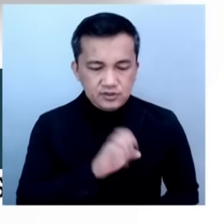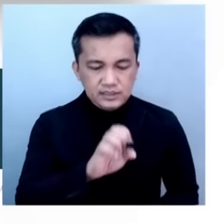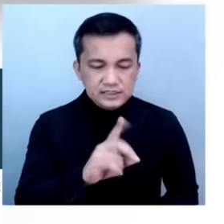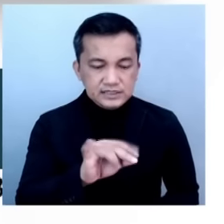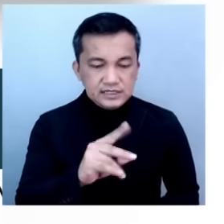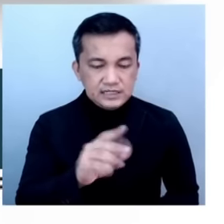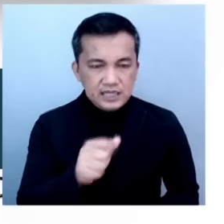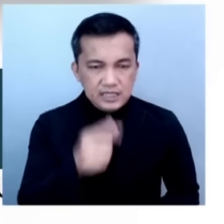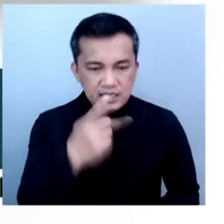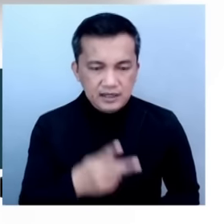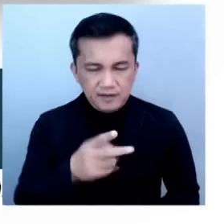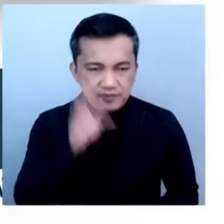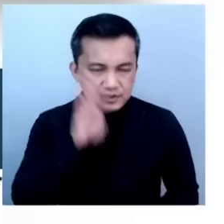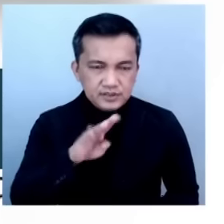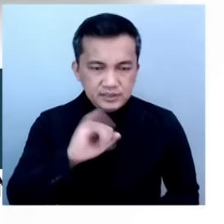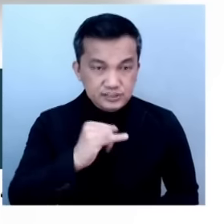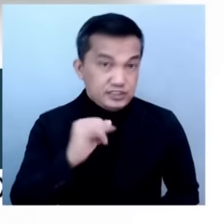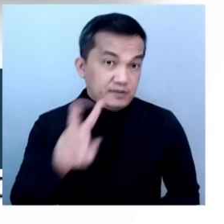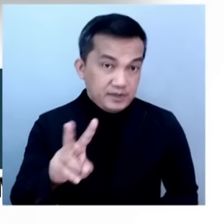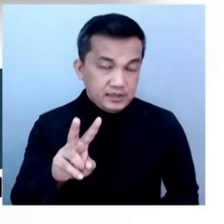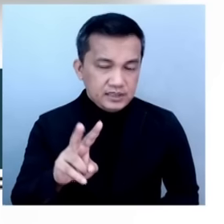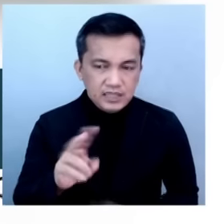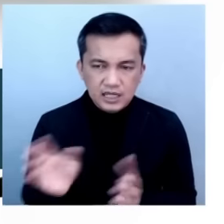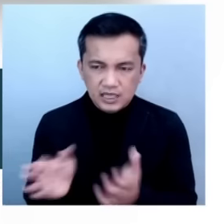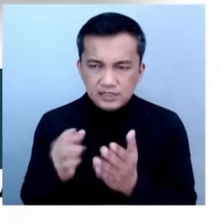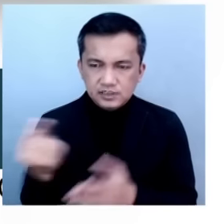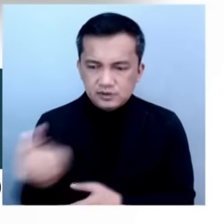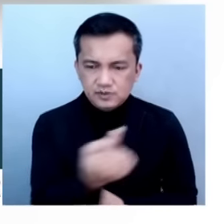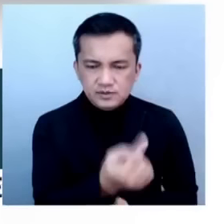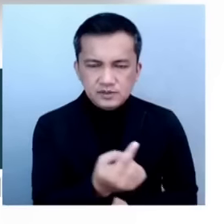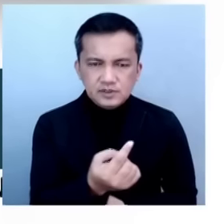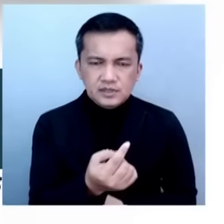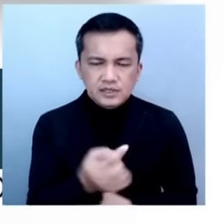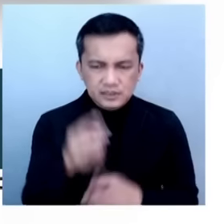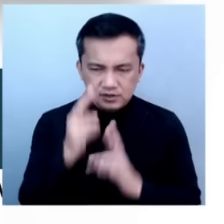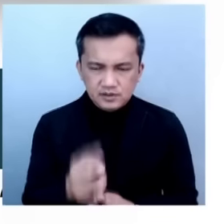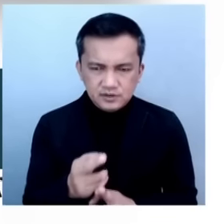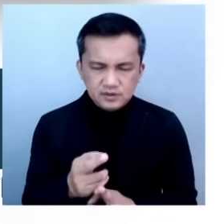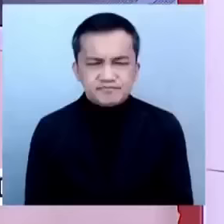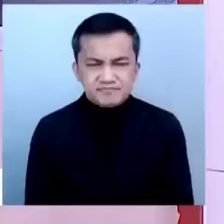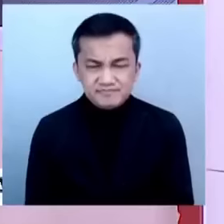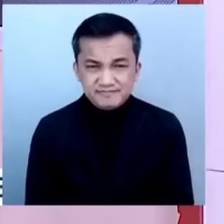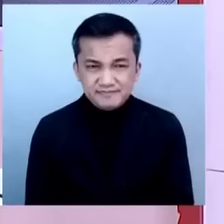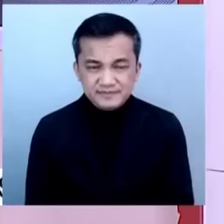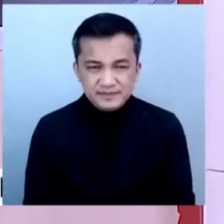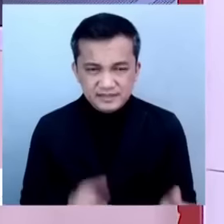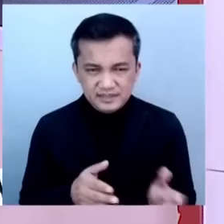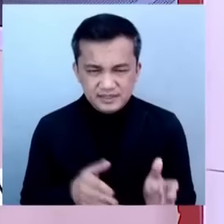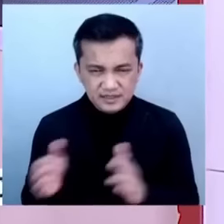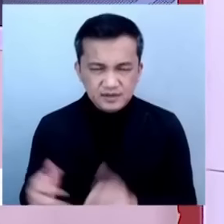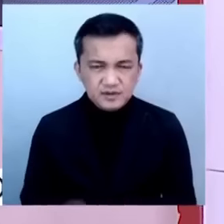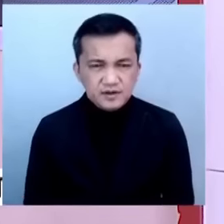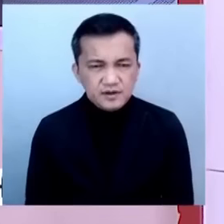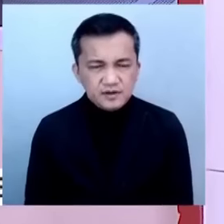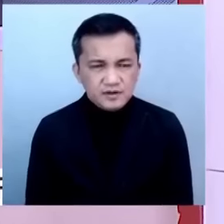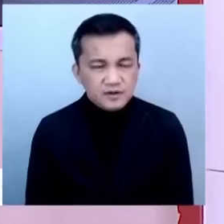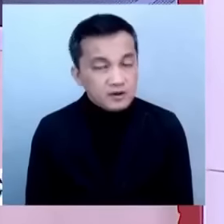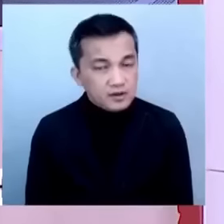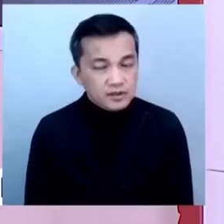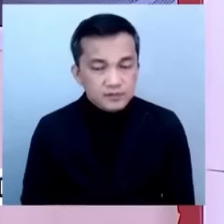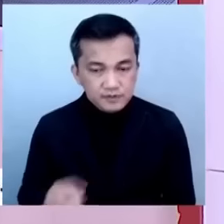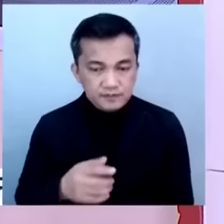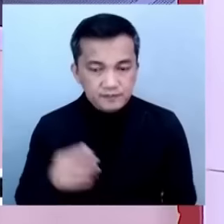half-brother, Senator J.V. Ejercito, urges everyone to respect the wisdom of the country's justice system. A leading advocate of a people's initiative